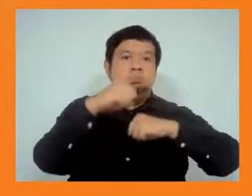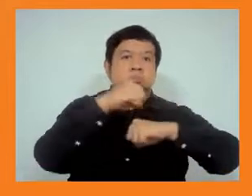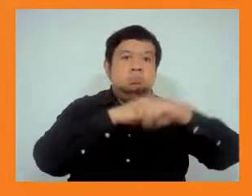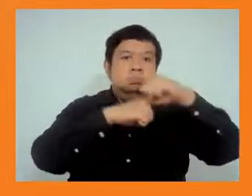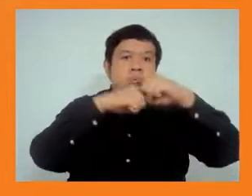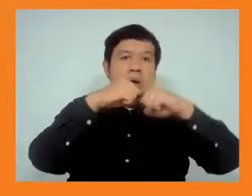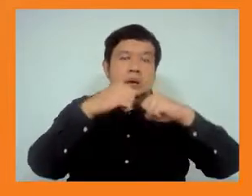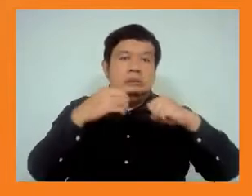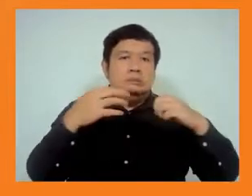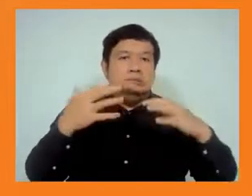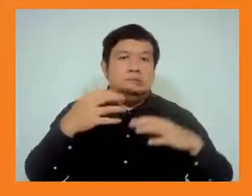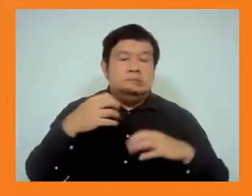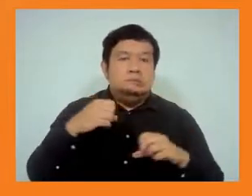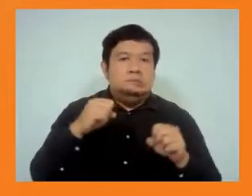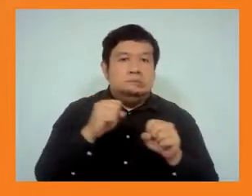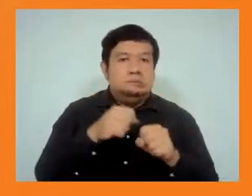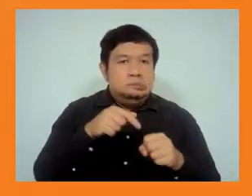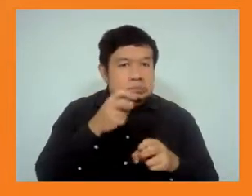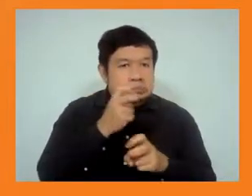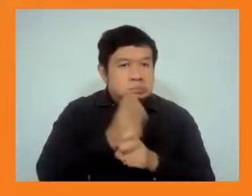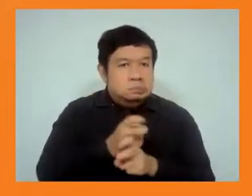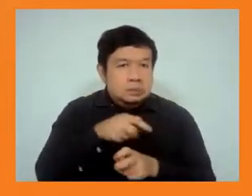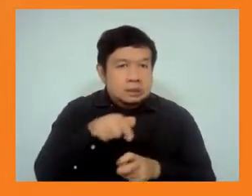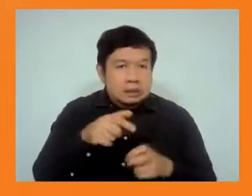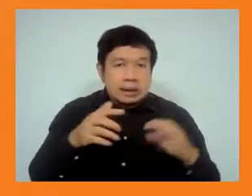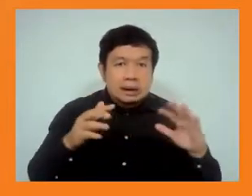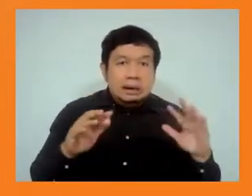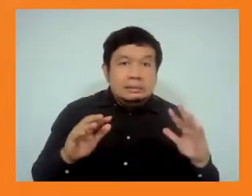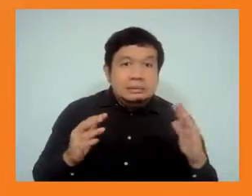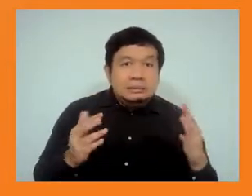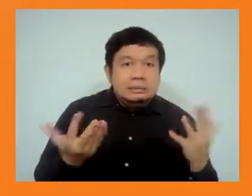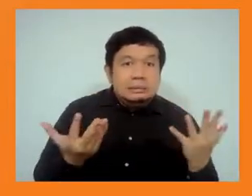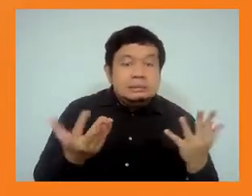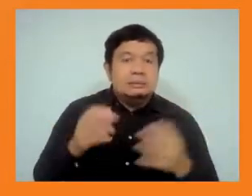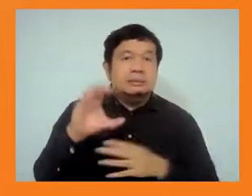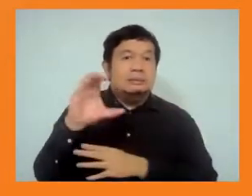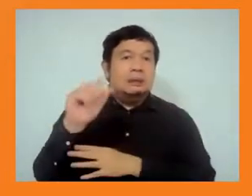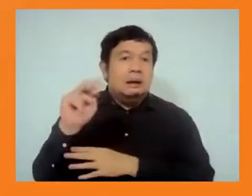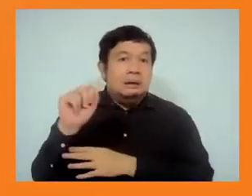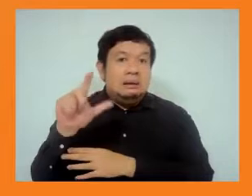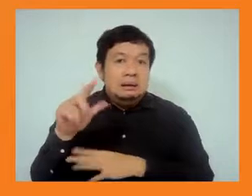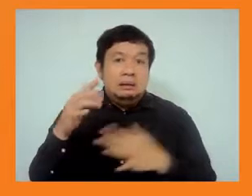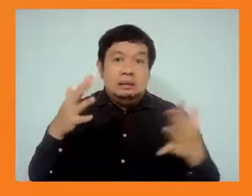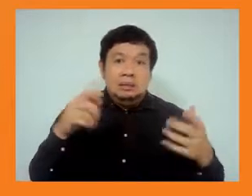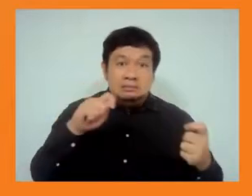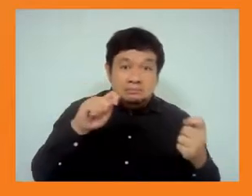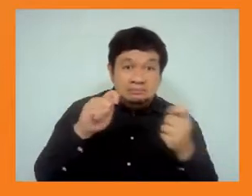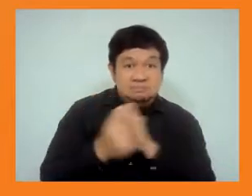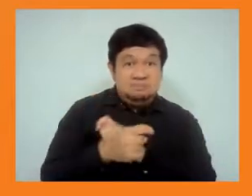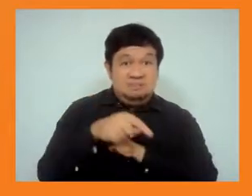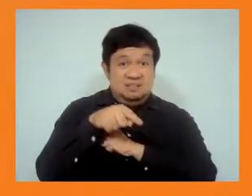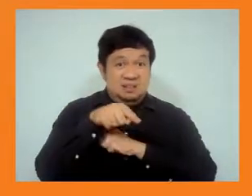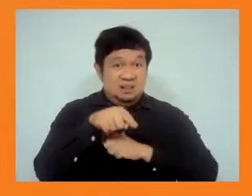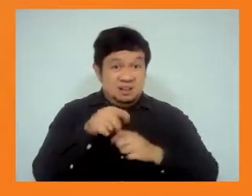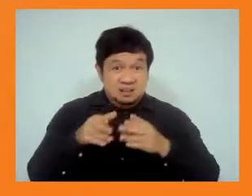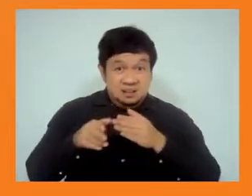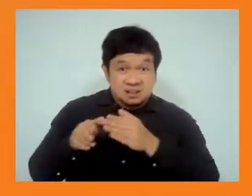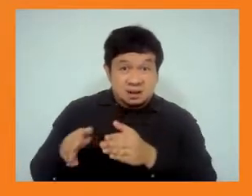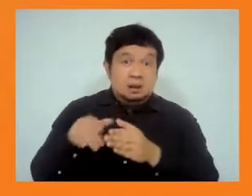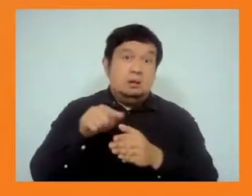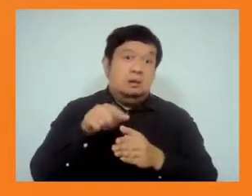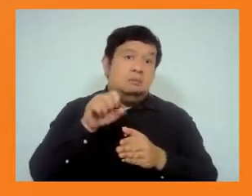the manhole to try and rescue him. And he met the same fate. To rescue Sabir and